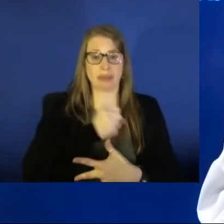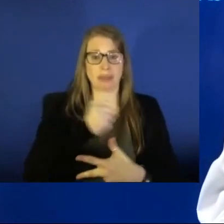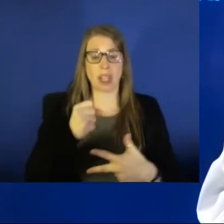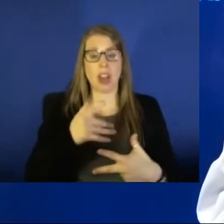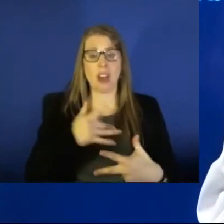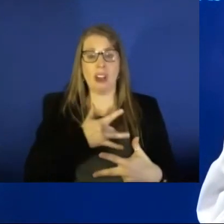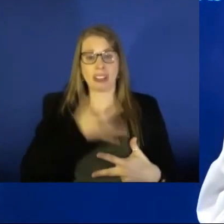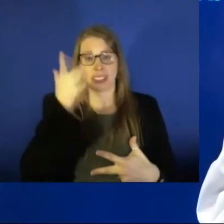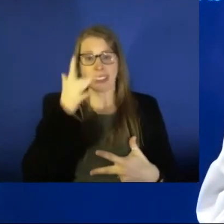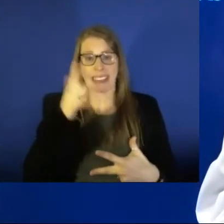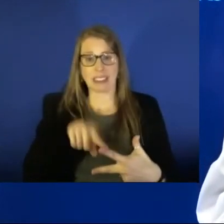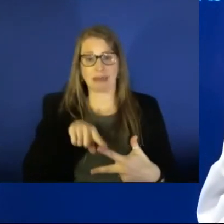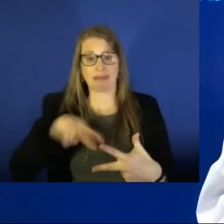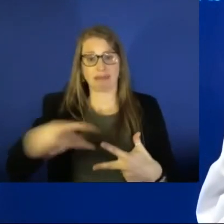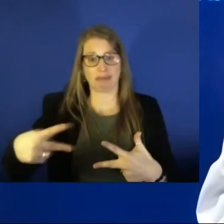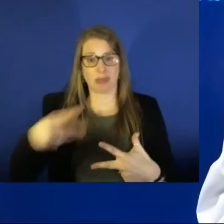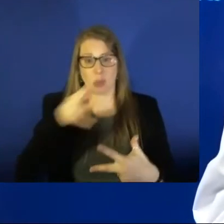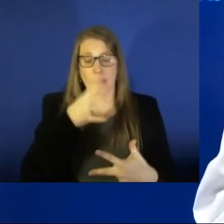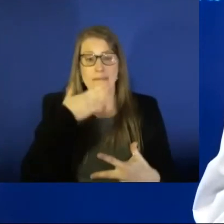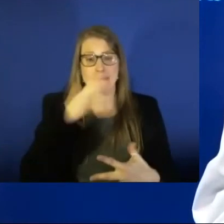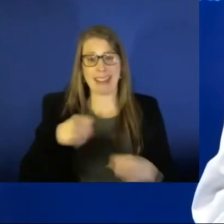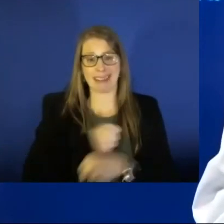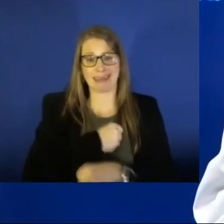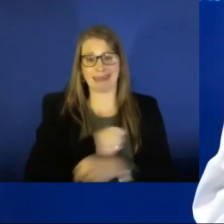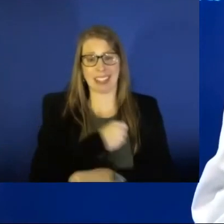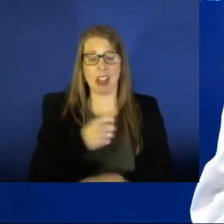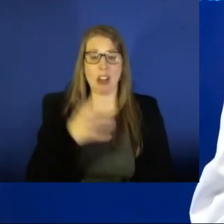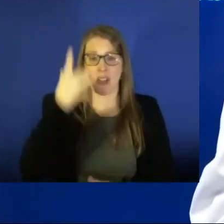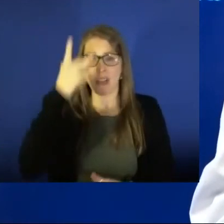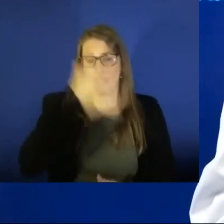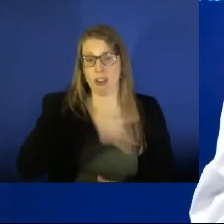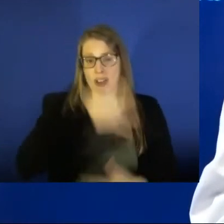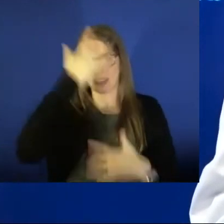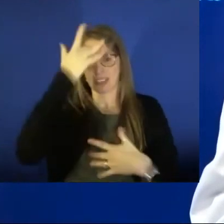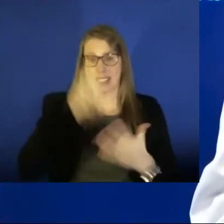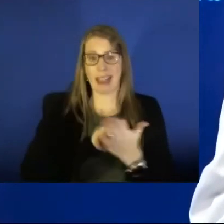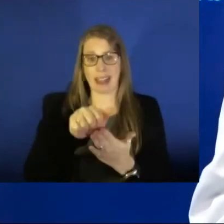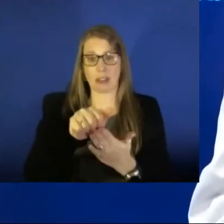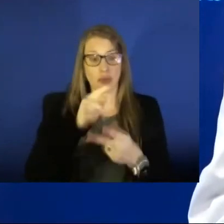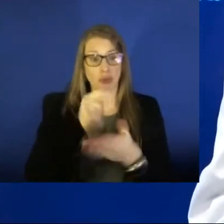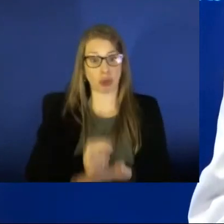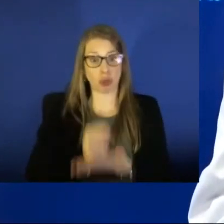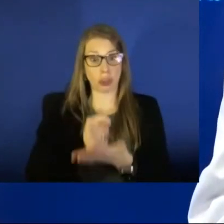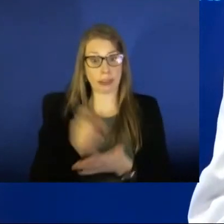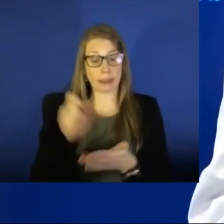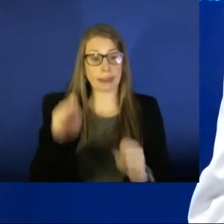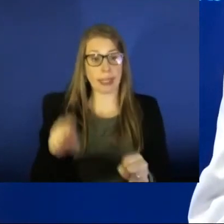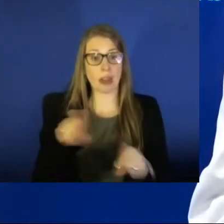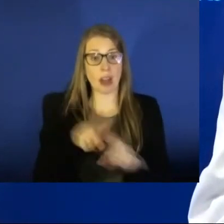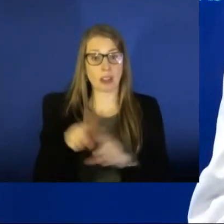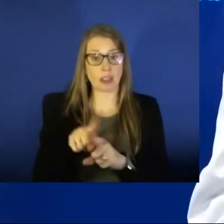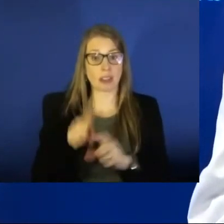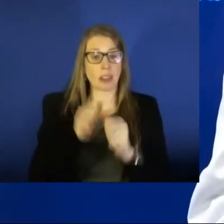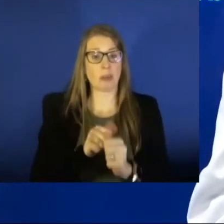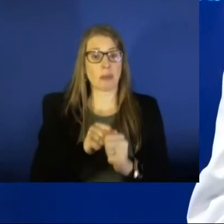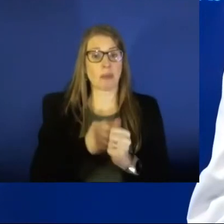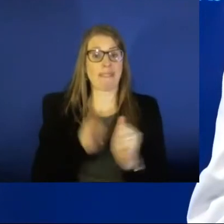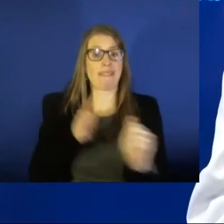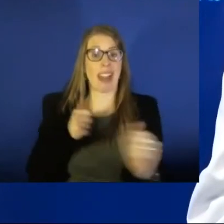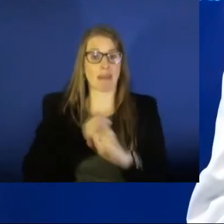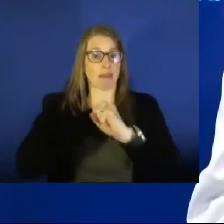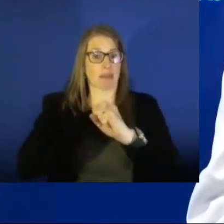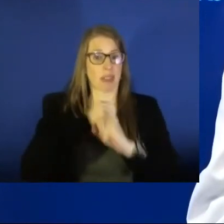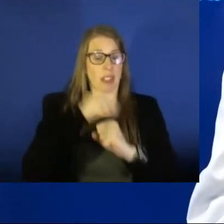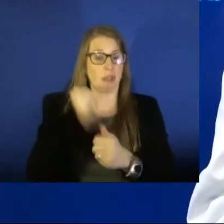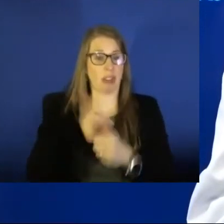And you know what? Just like heart disease and just like cancer, it is treatable, and even more so, it's preventable if we remember to follow the